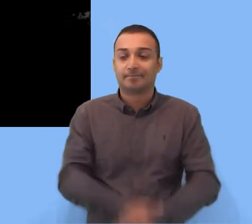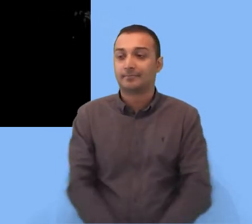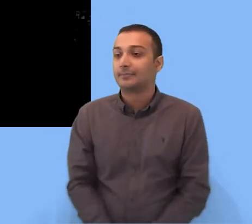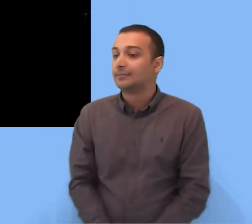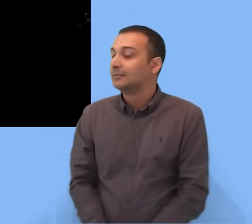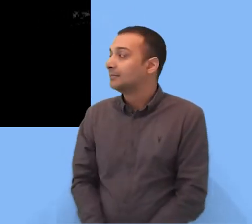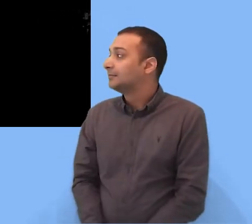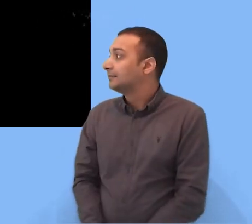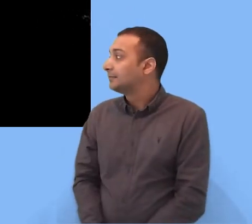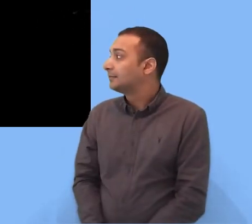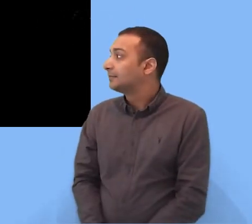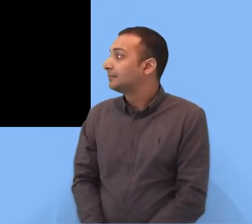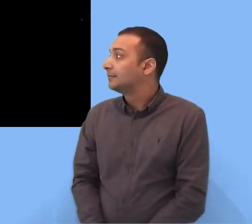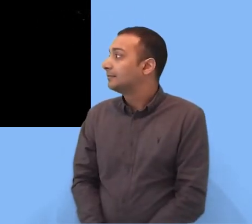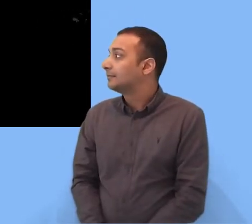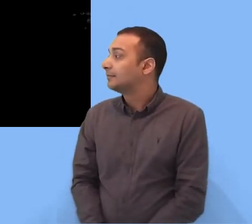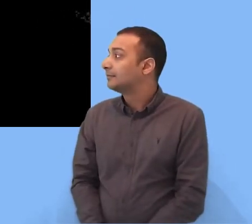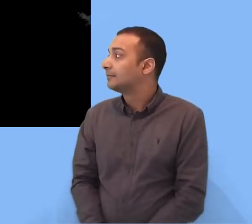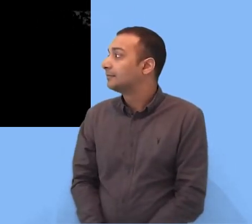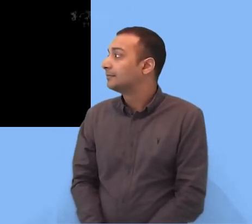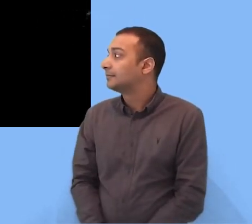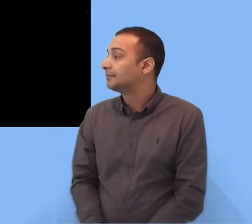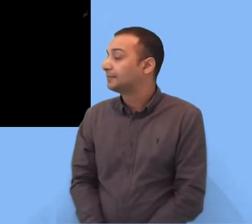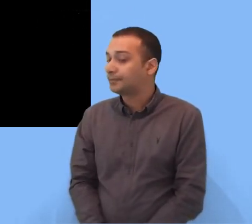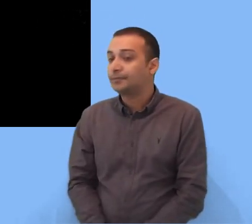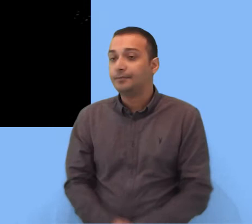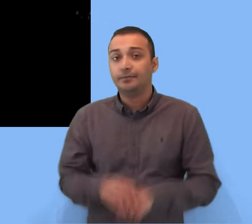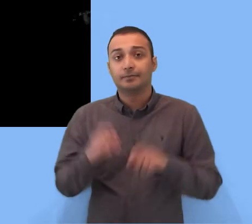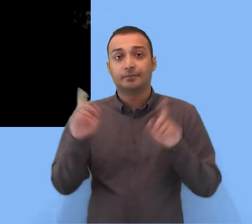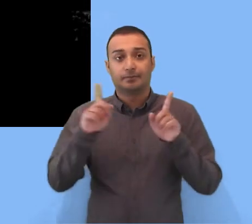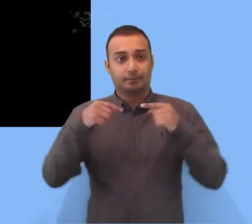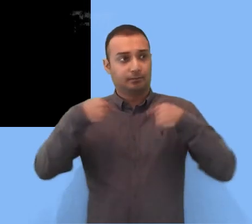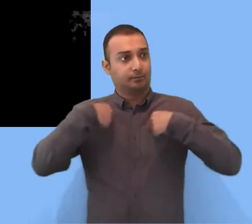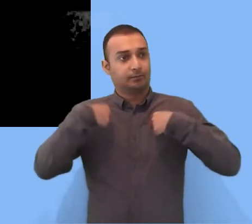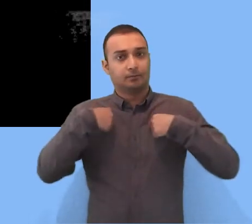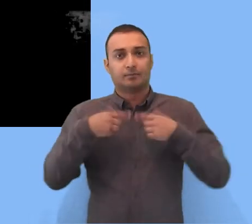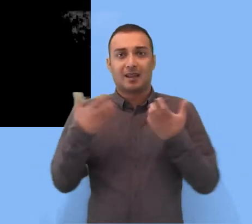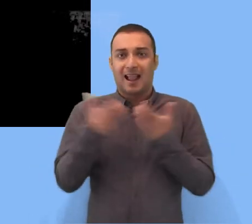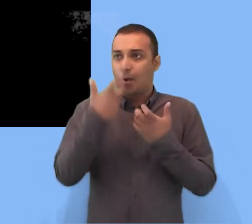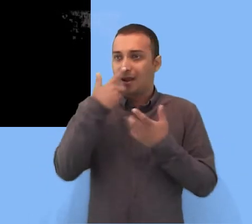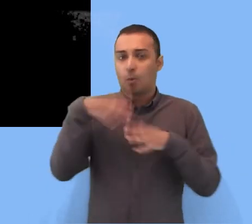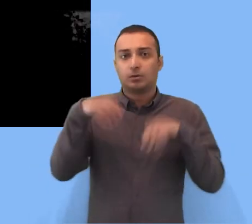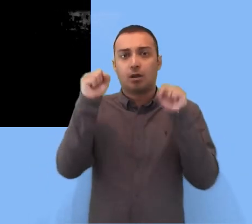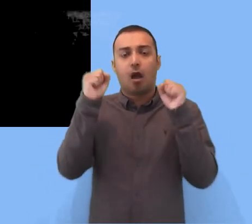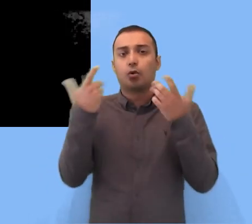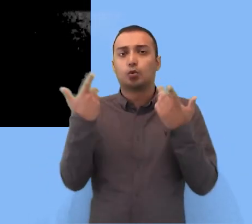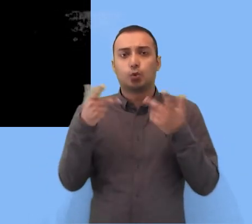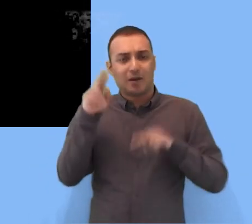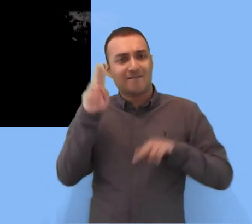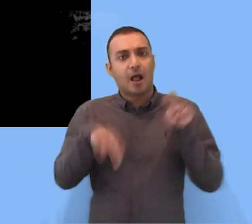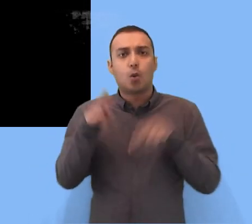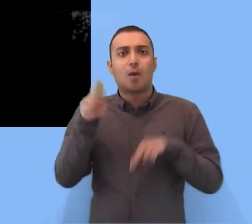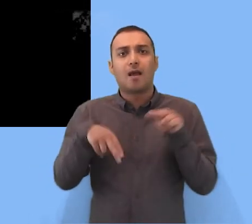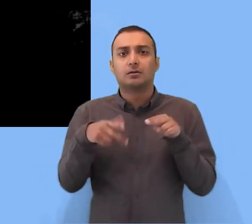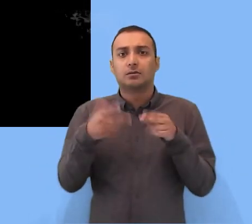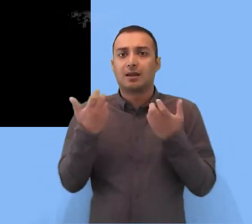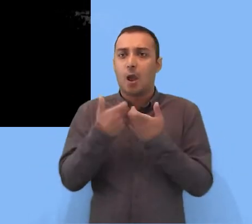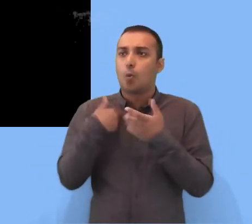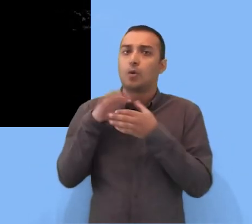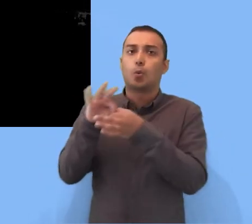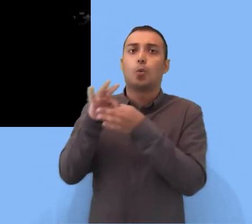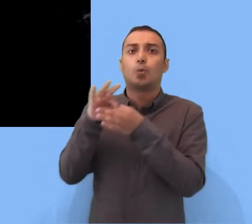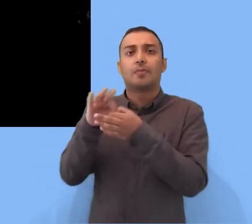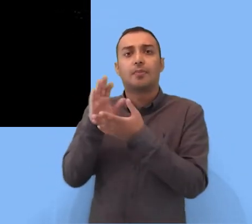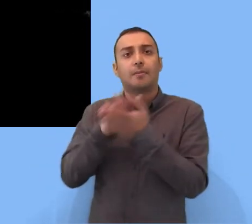we in our setting do to start evaluating our work with parents? Keep records, the first thing.